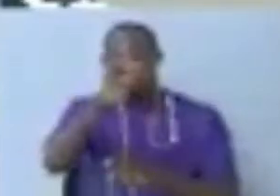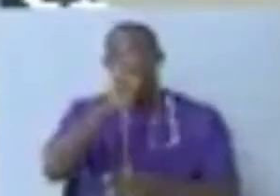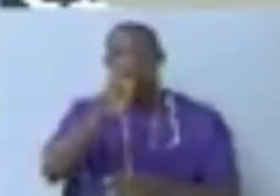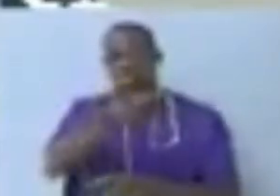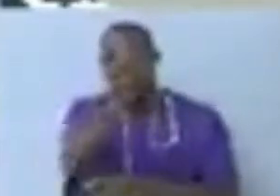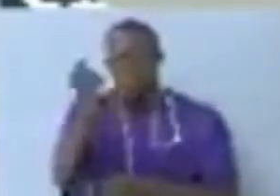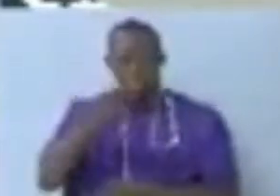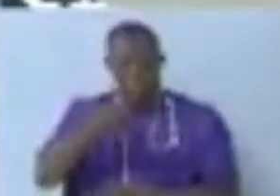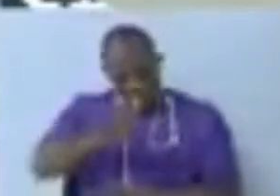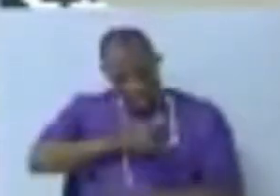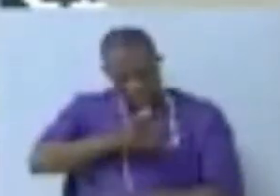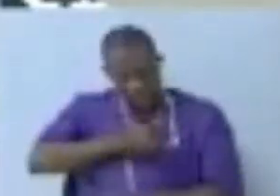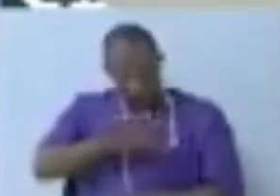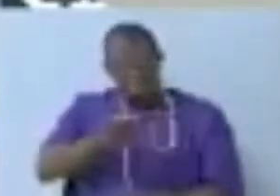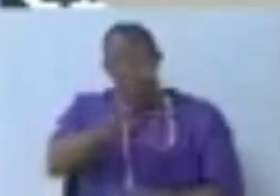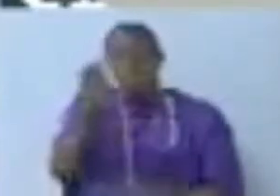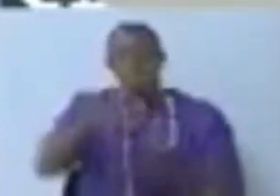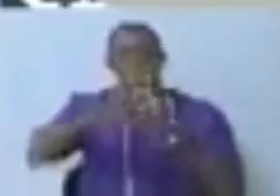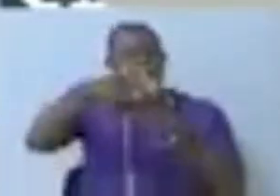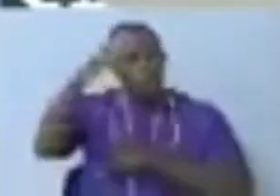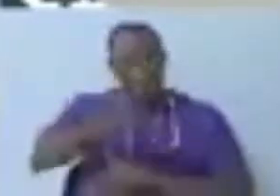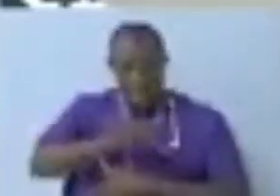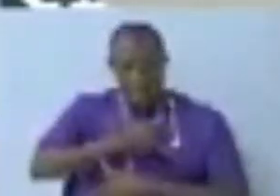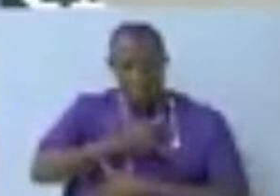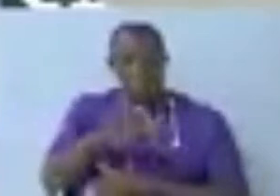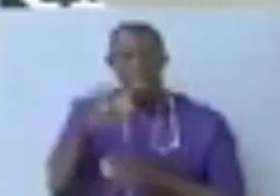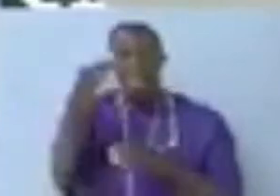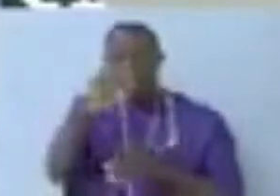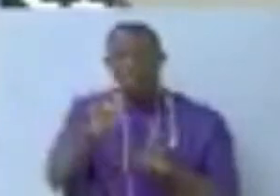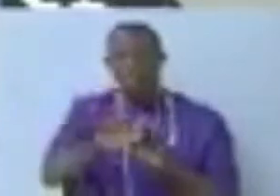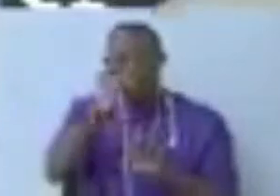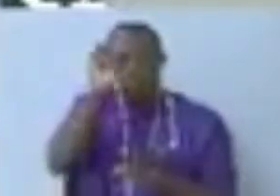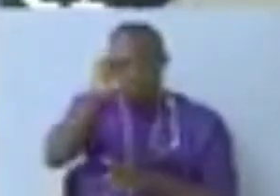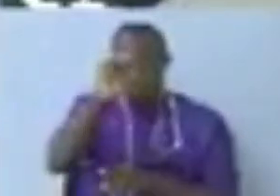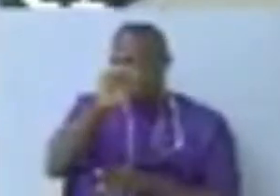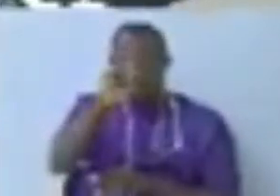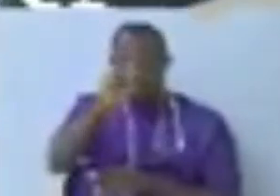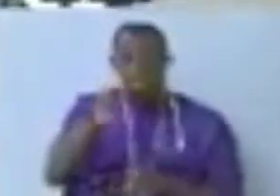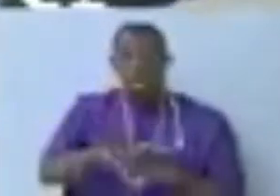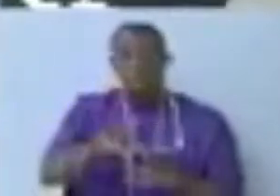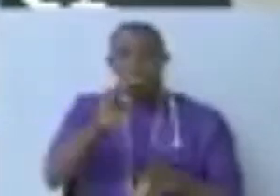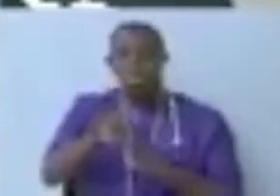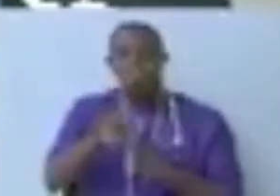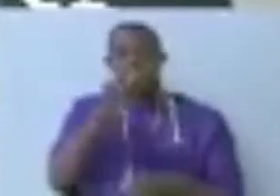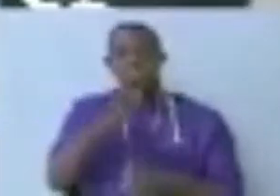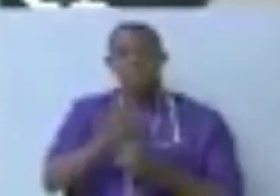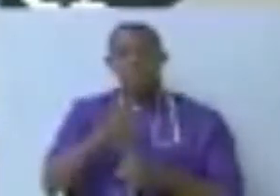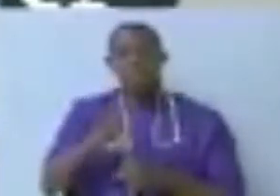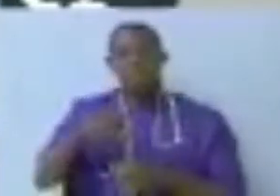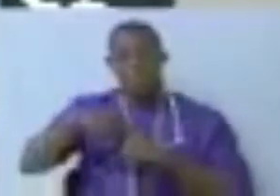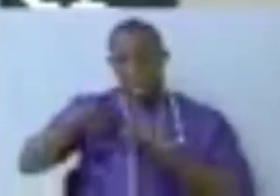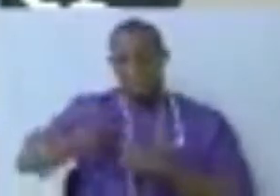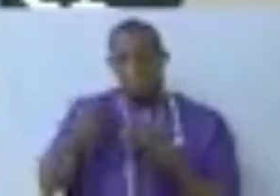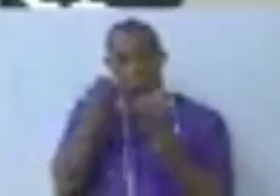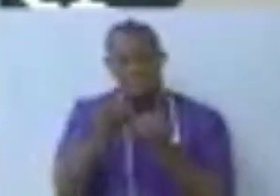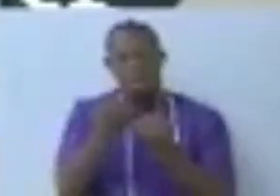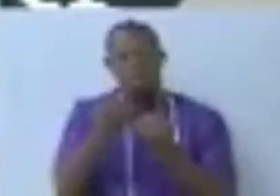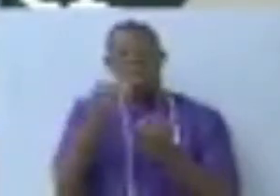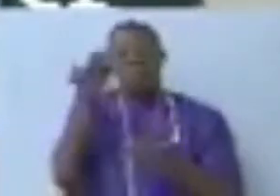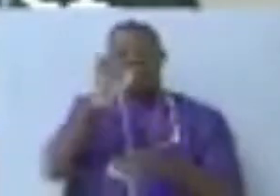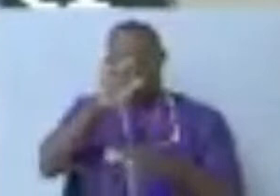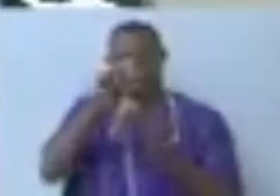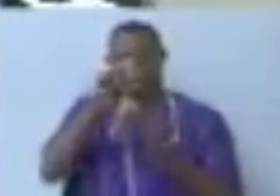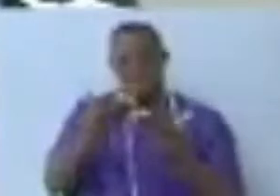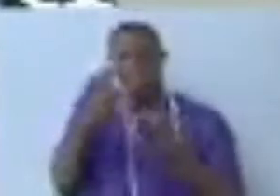of, you were so afraid of, to the extent that when he calls you, you almost hold your heart in your hands to quote you.